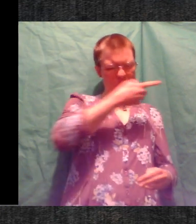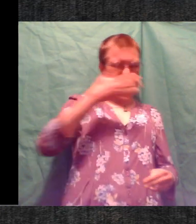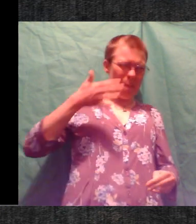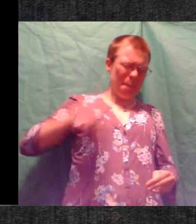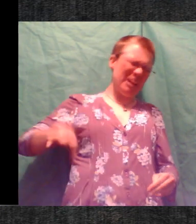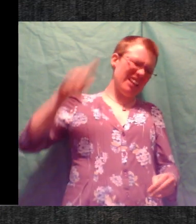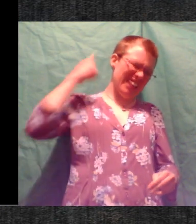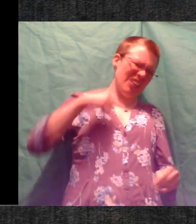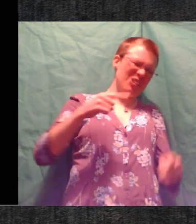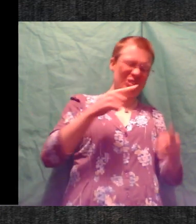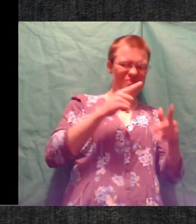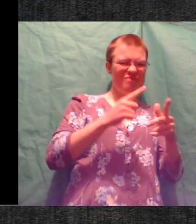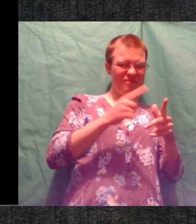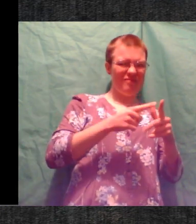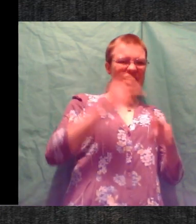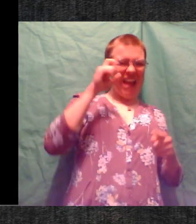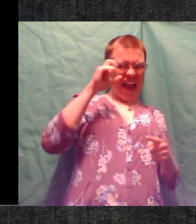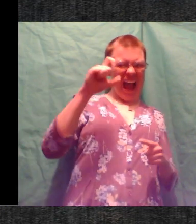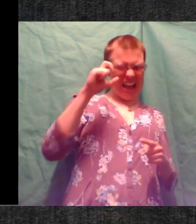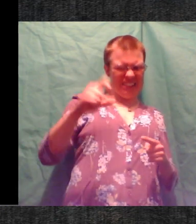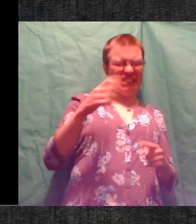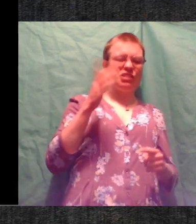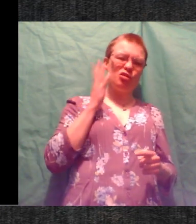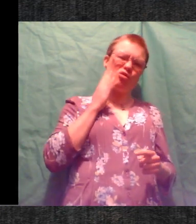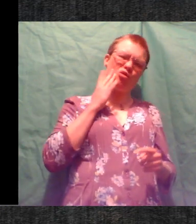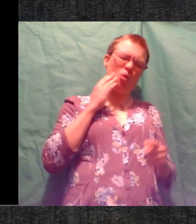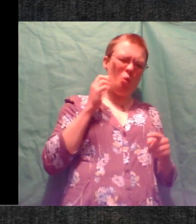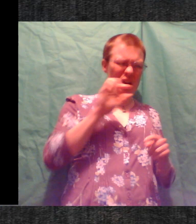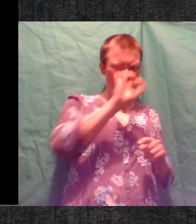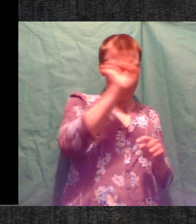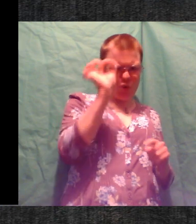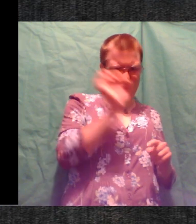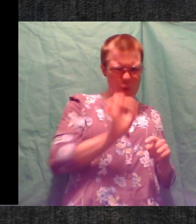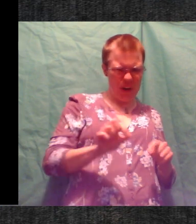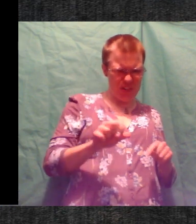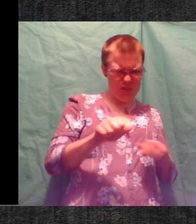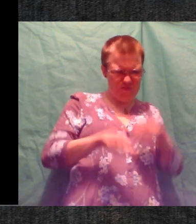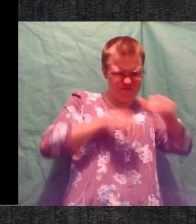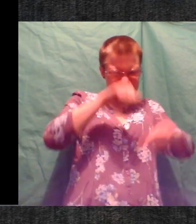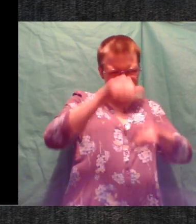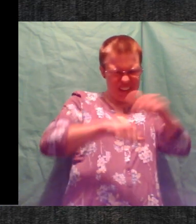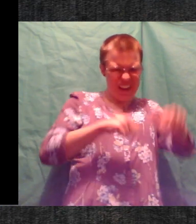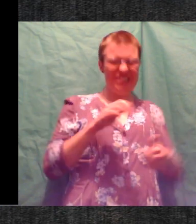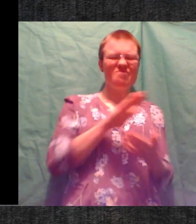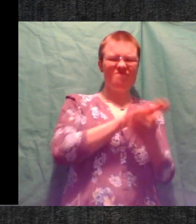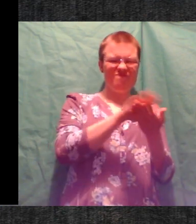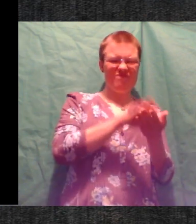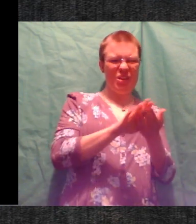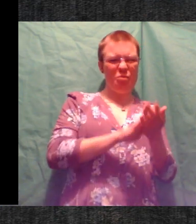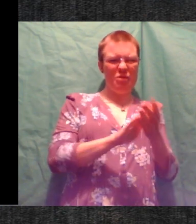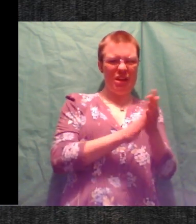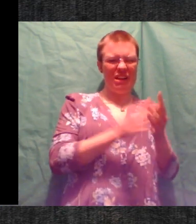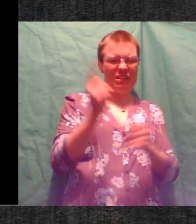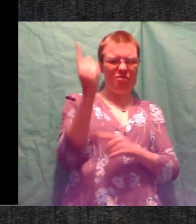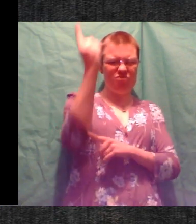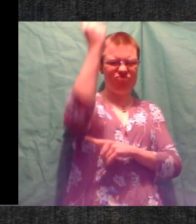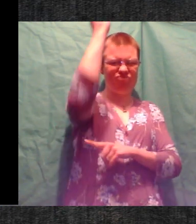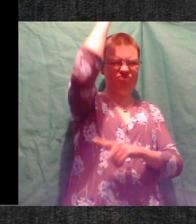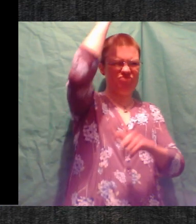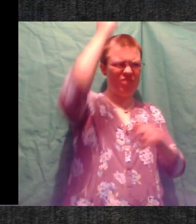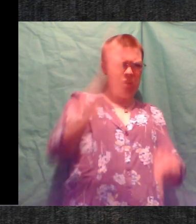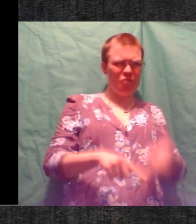interrogation. In other words, we weren't able to launch the nuclear device, and we were all getting a little